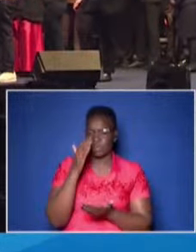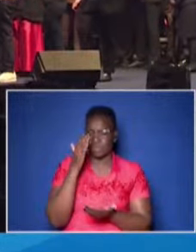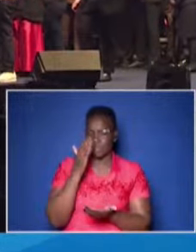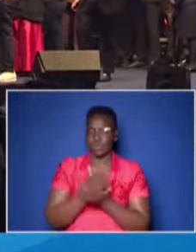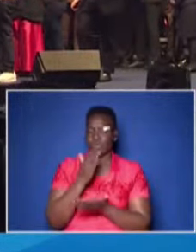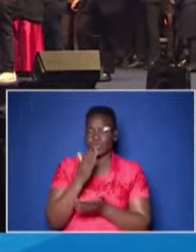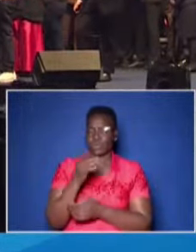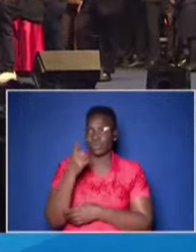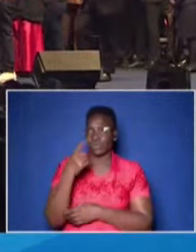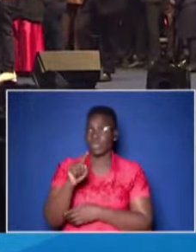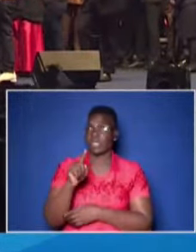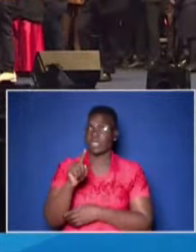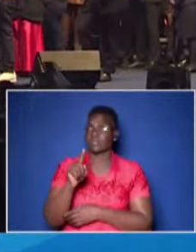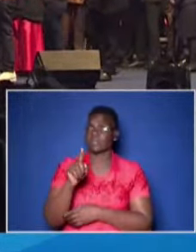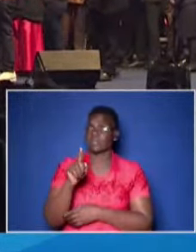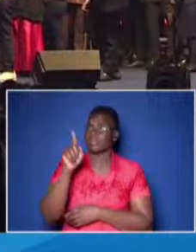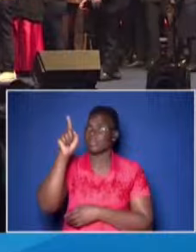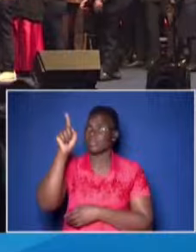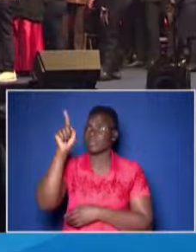blessed presence